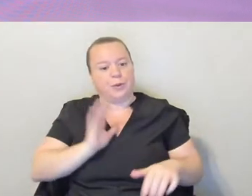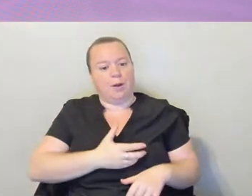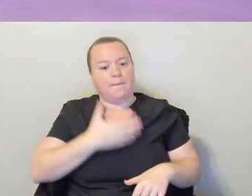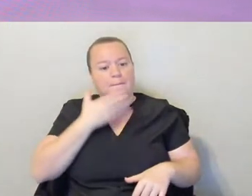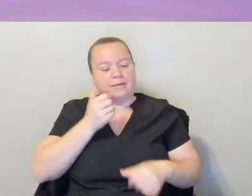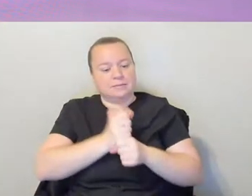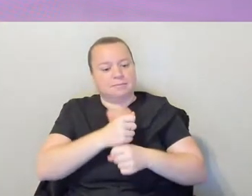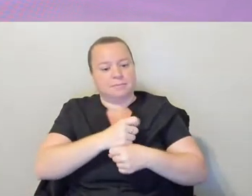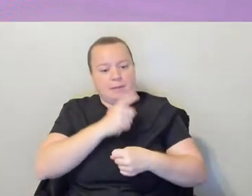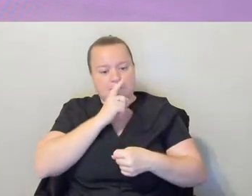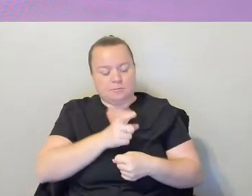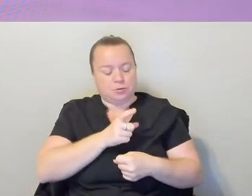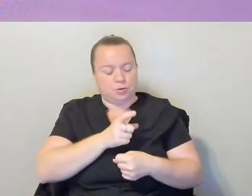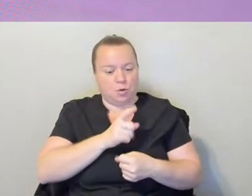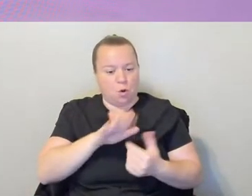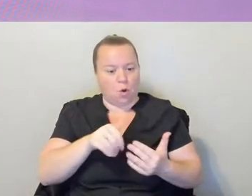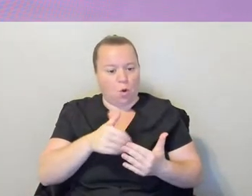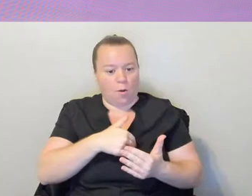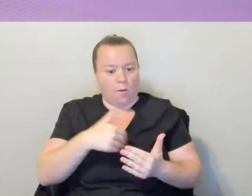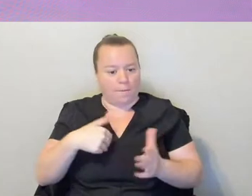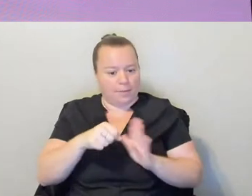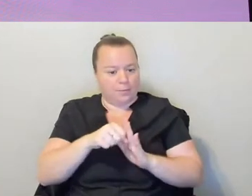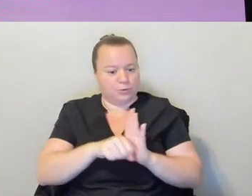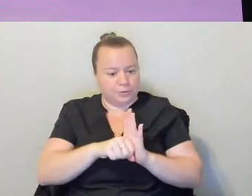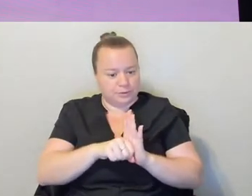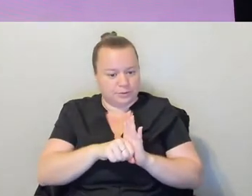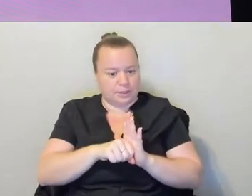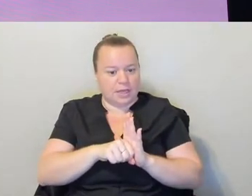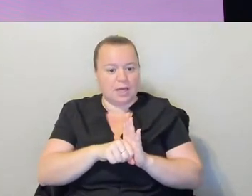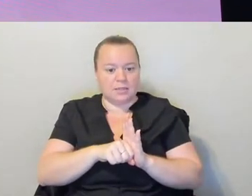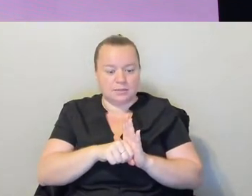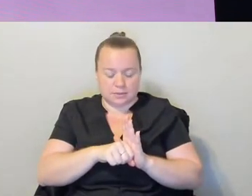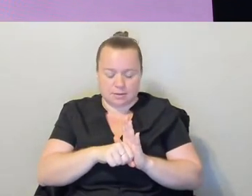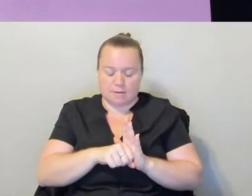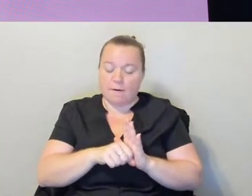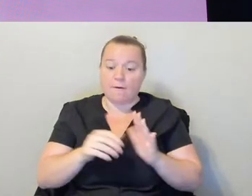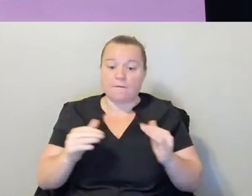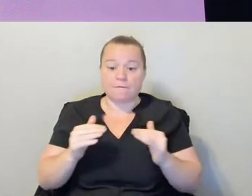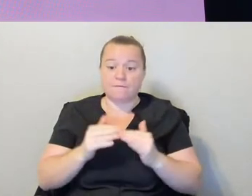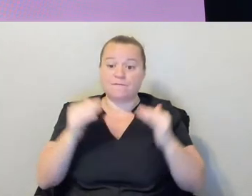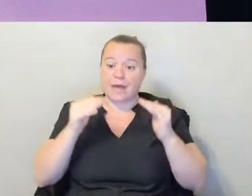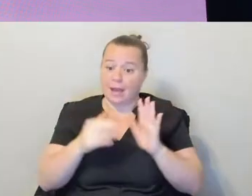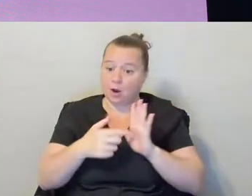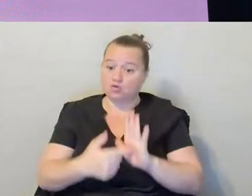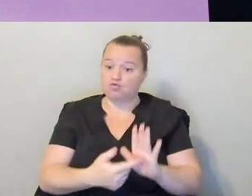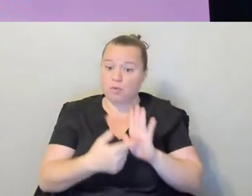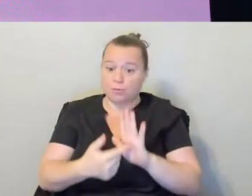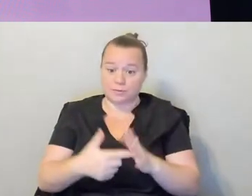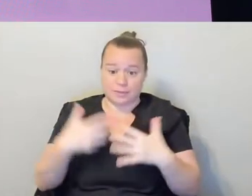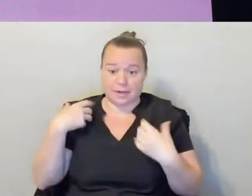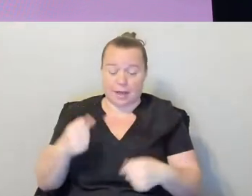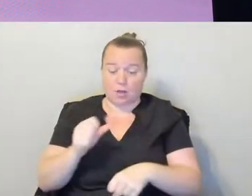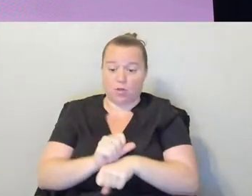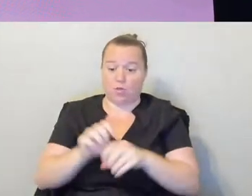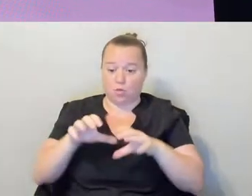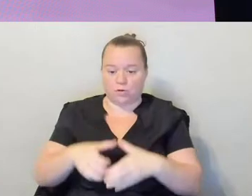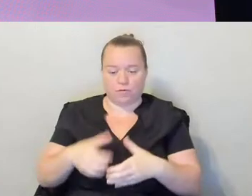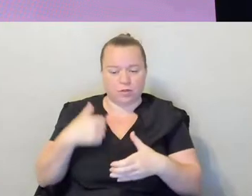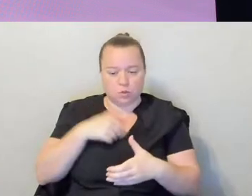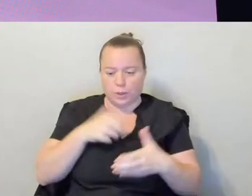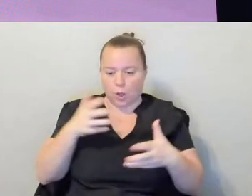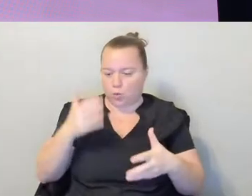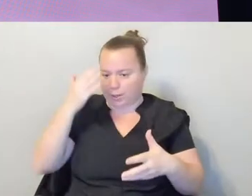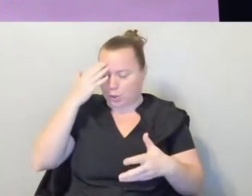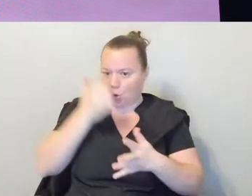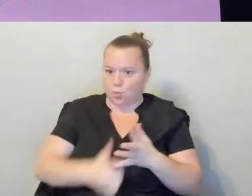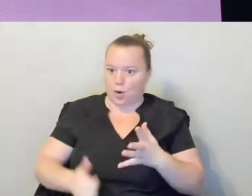that even member state nominations fairly represent the health workforce, which, as we know, is predominantly made up